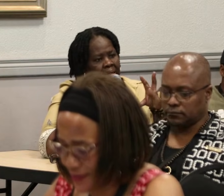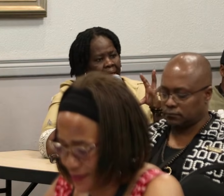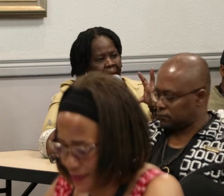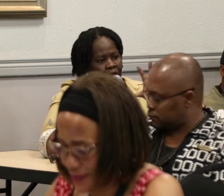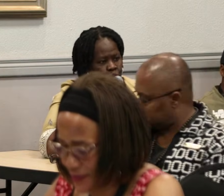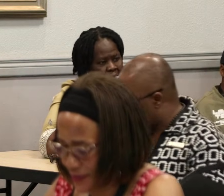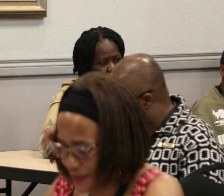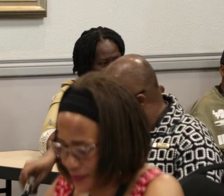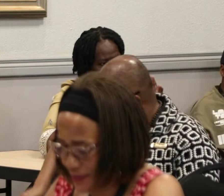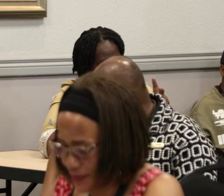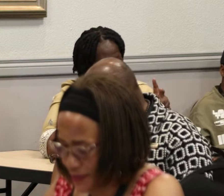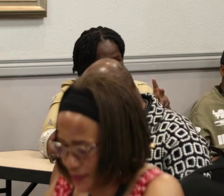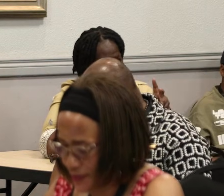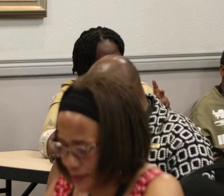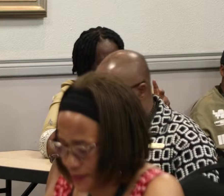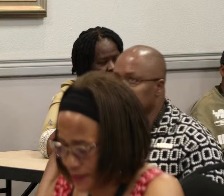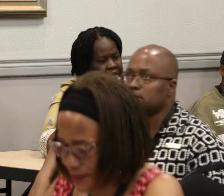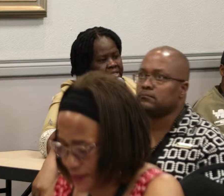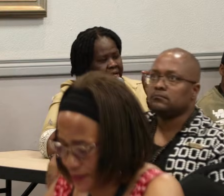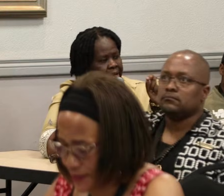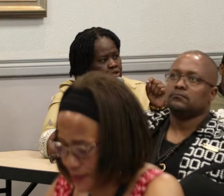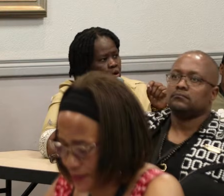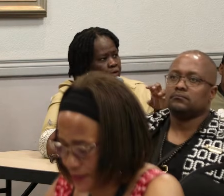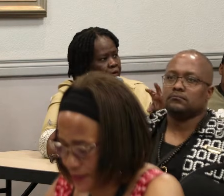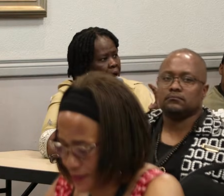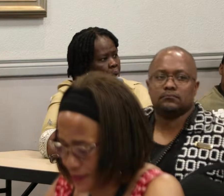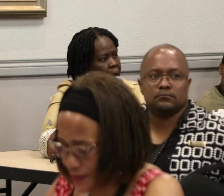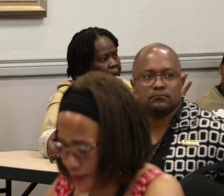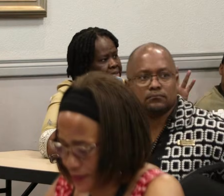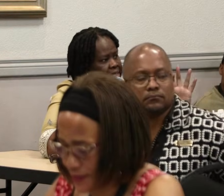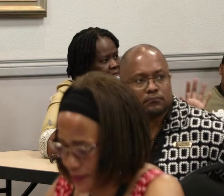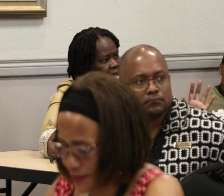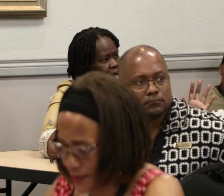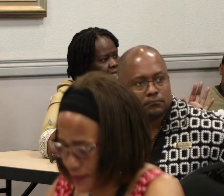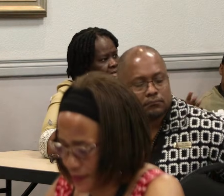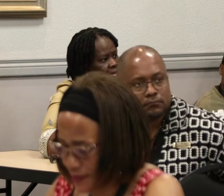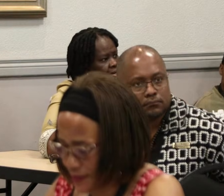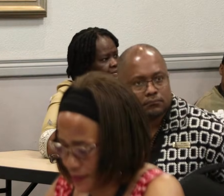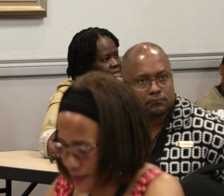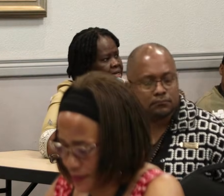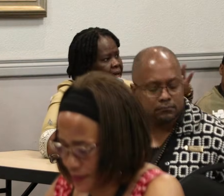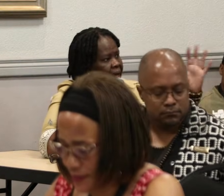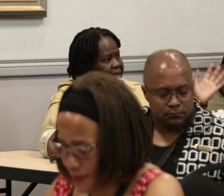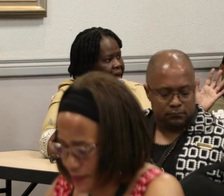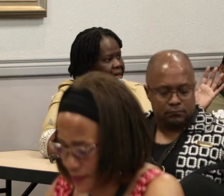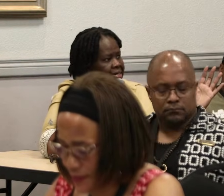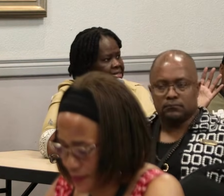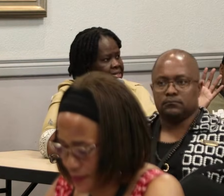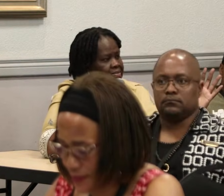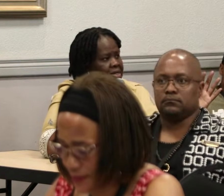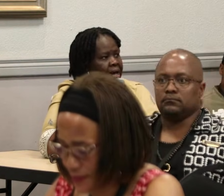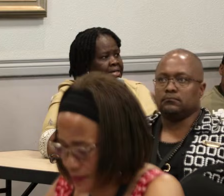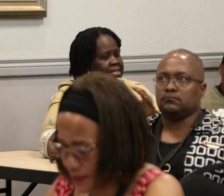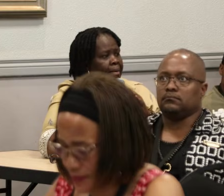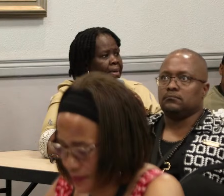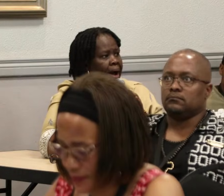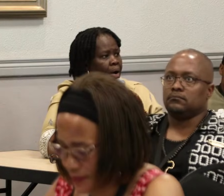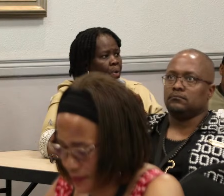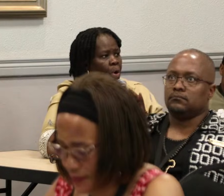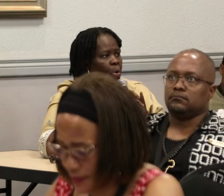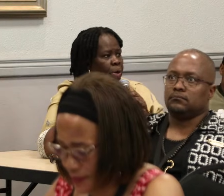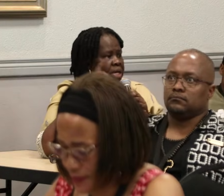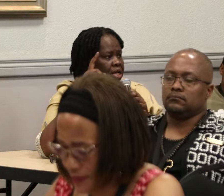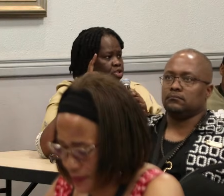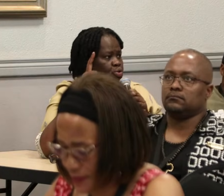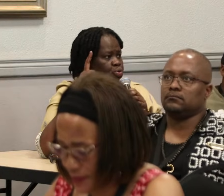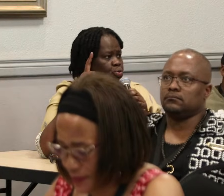the educators in terms of our technical streams and the other streams. Somehow